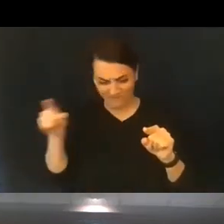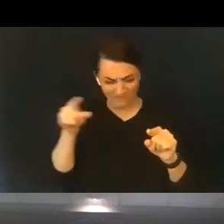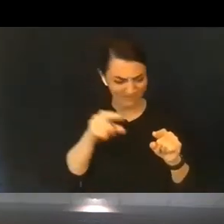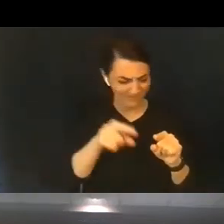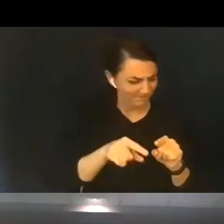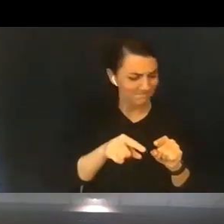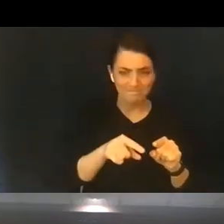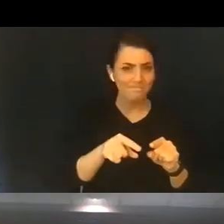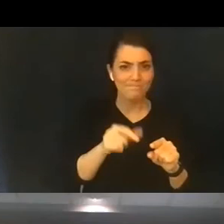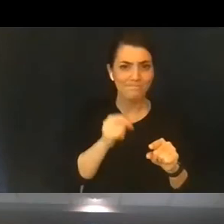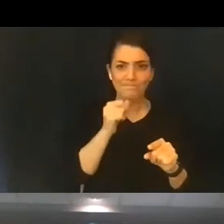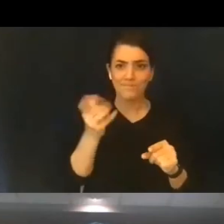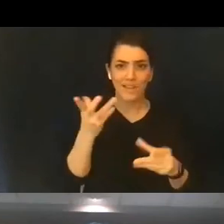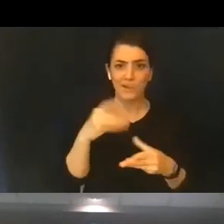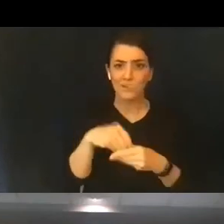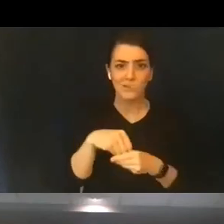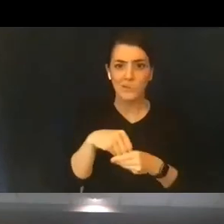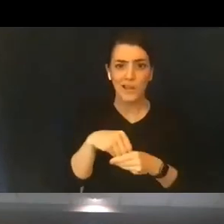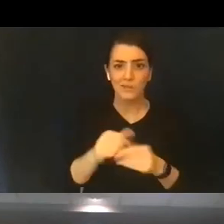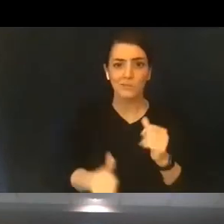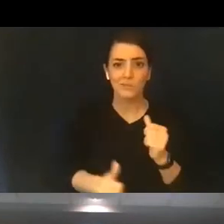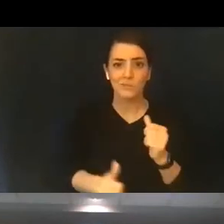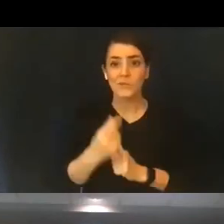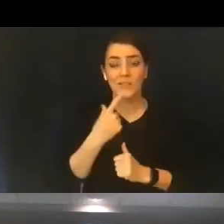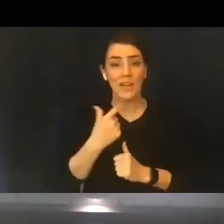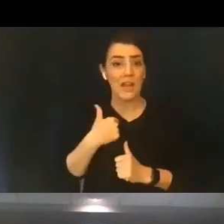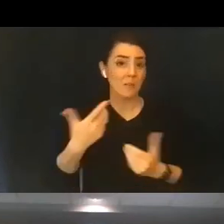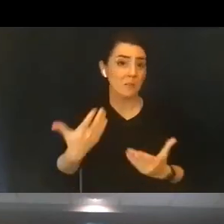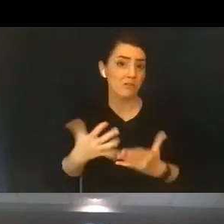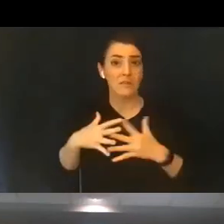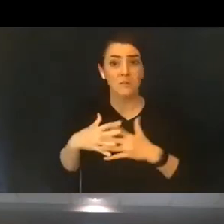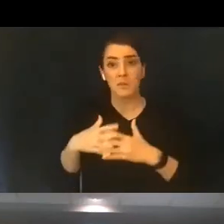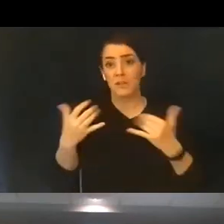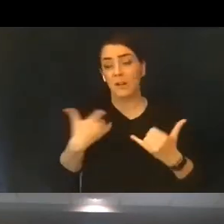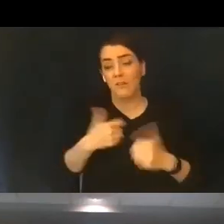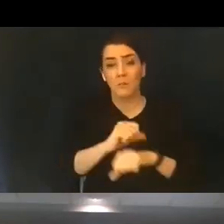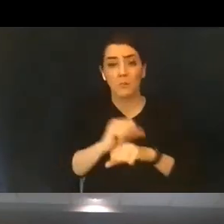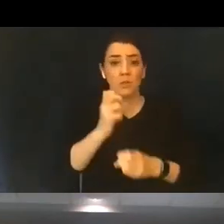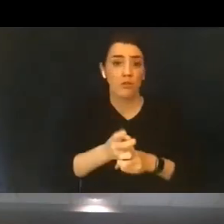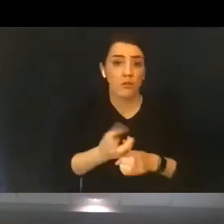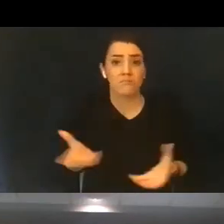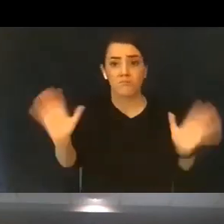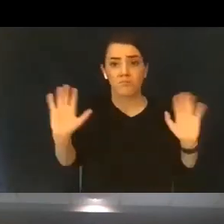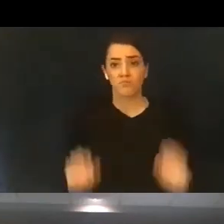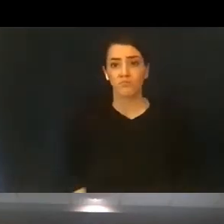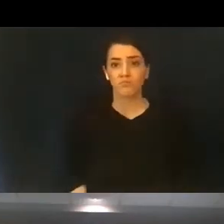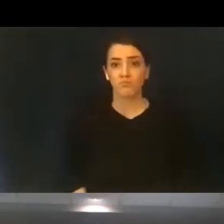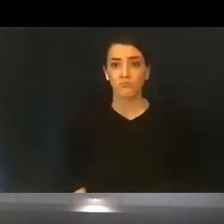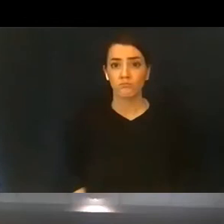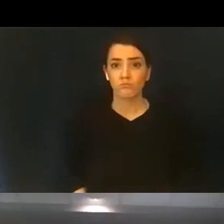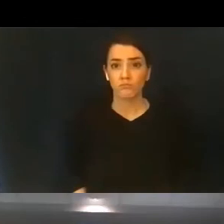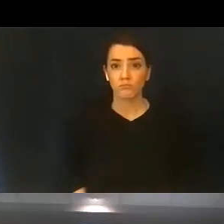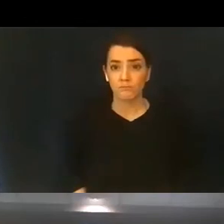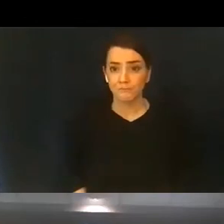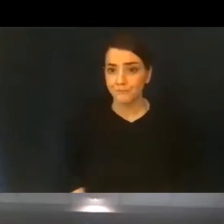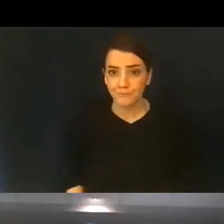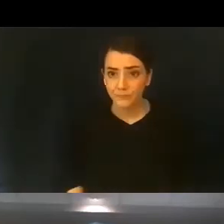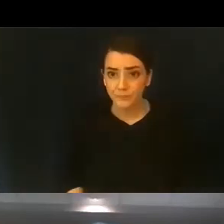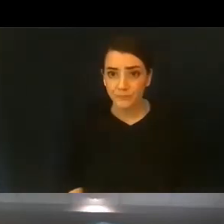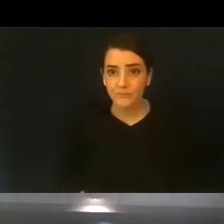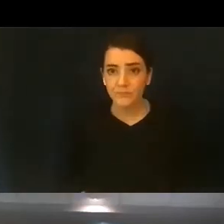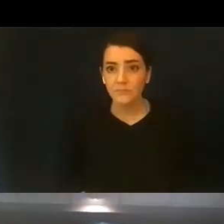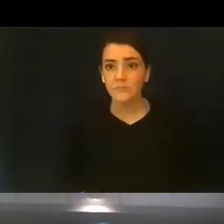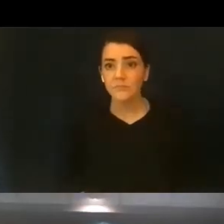that's the formation of these Cambodian Americans. You can't call them Cambodian Americans unless